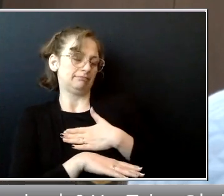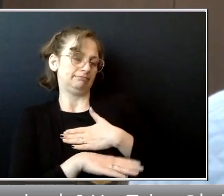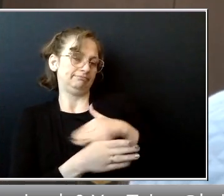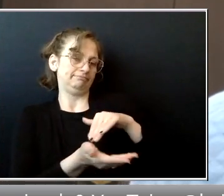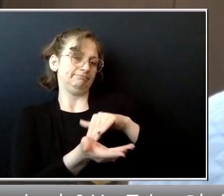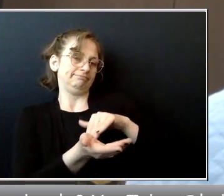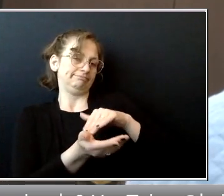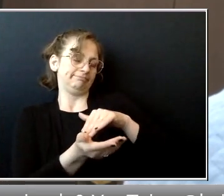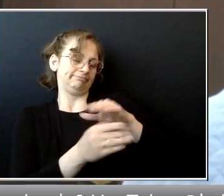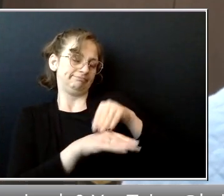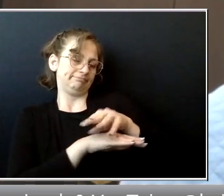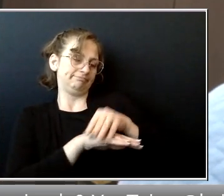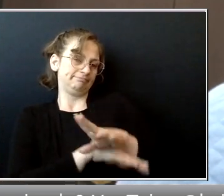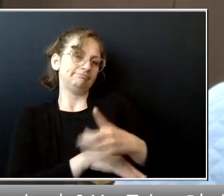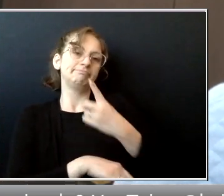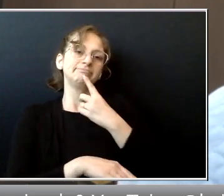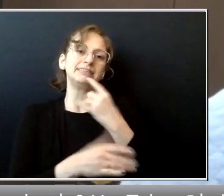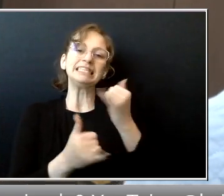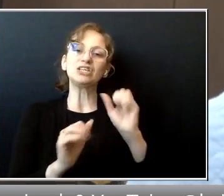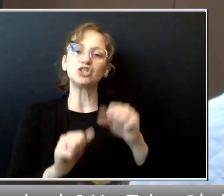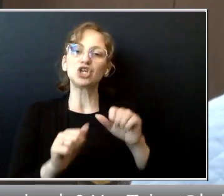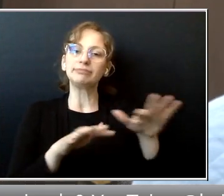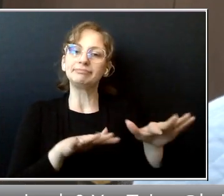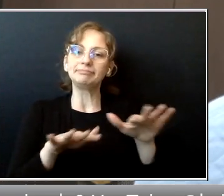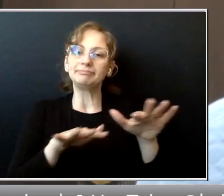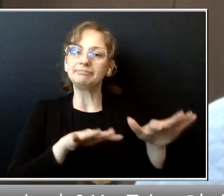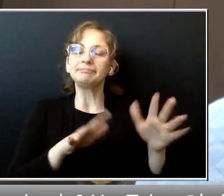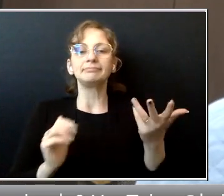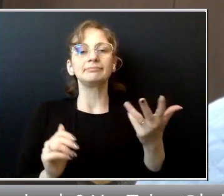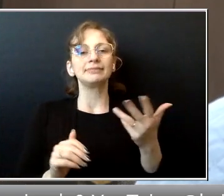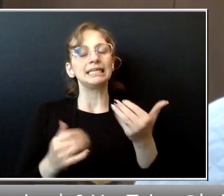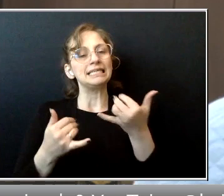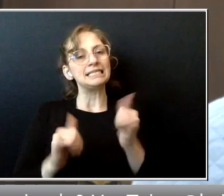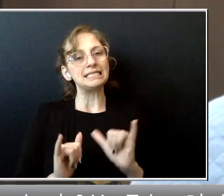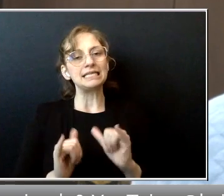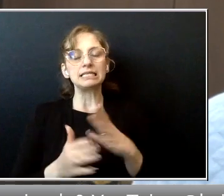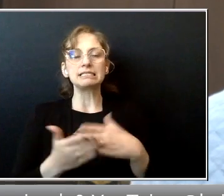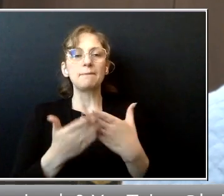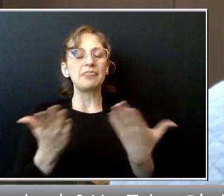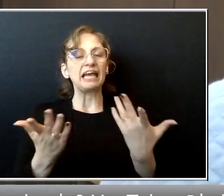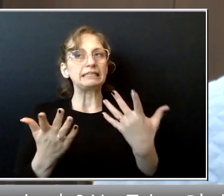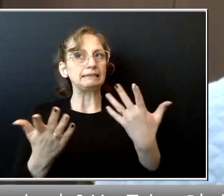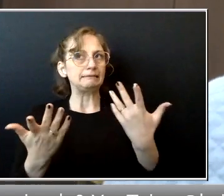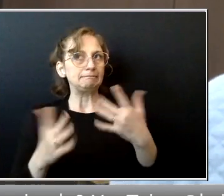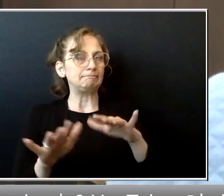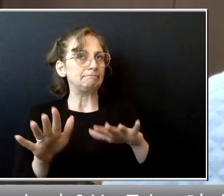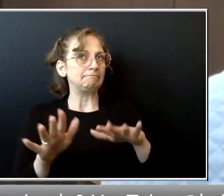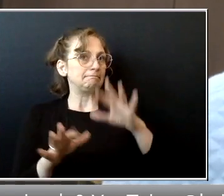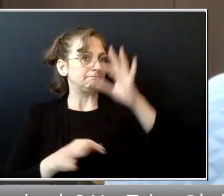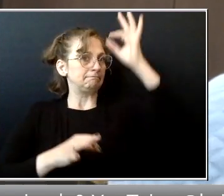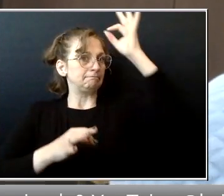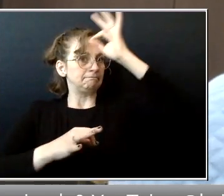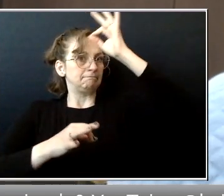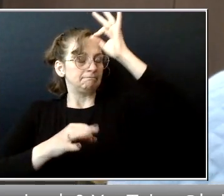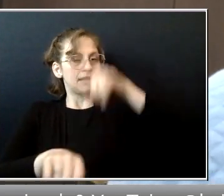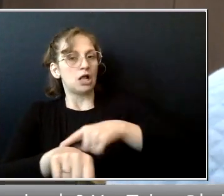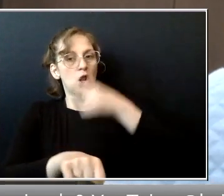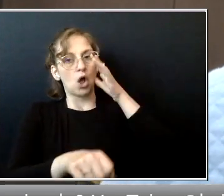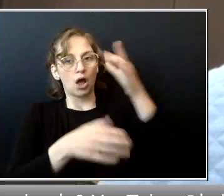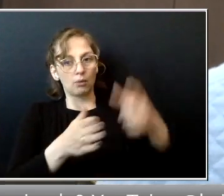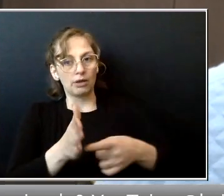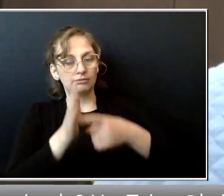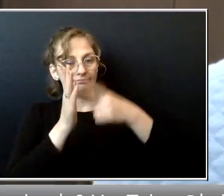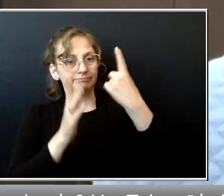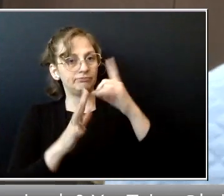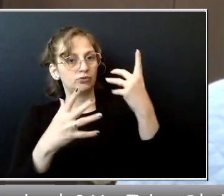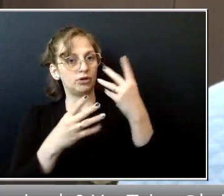easy. There's still some, I'd call it maybe unknowns in terms of how long it takes exactly to heal things that they can't see